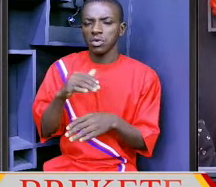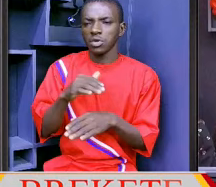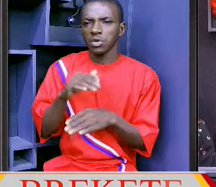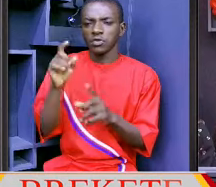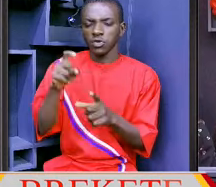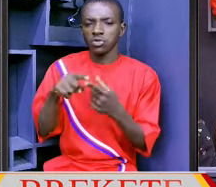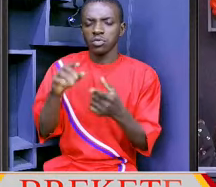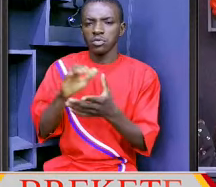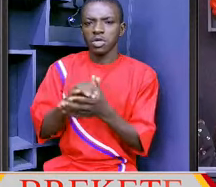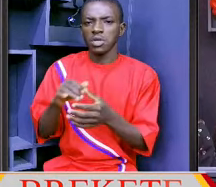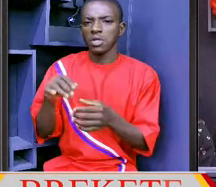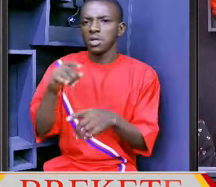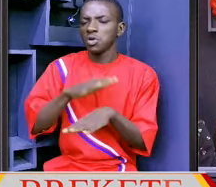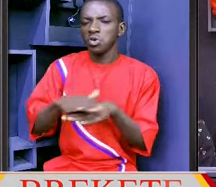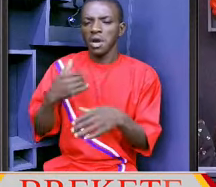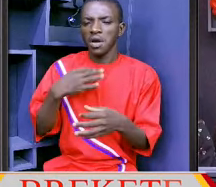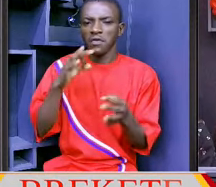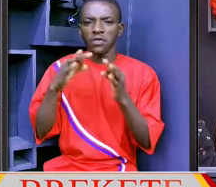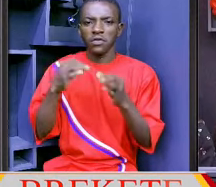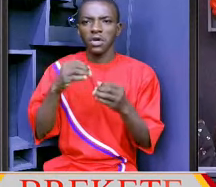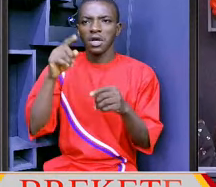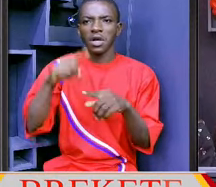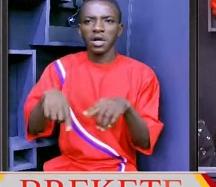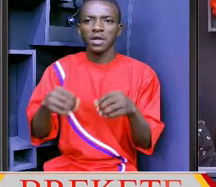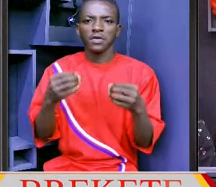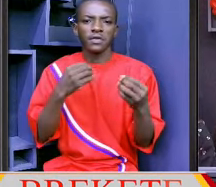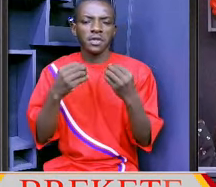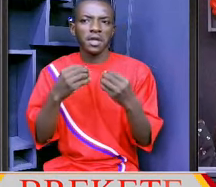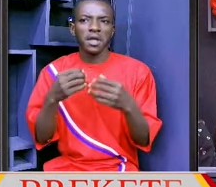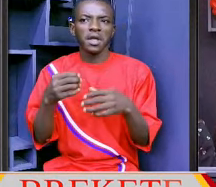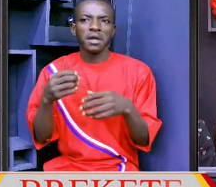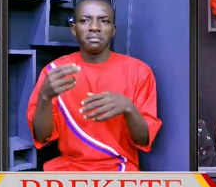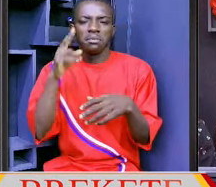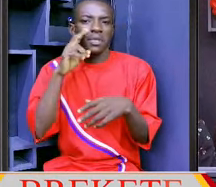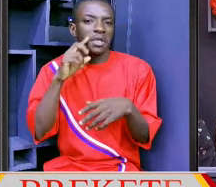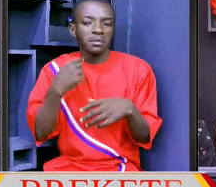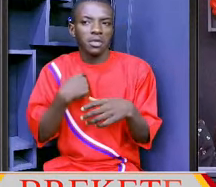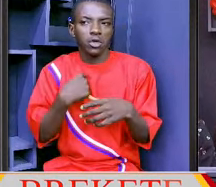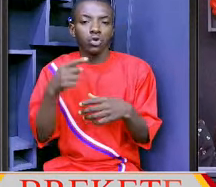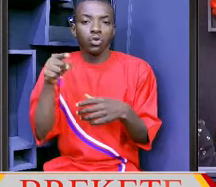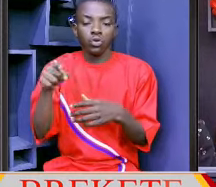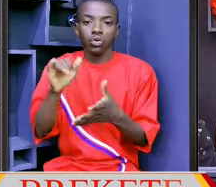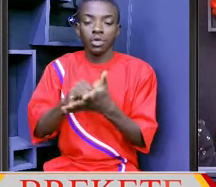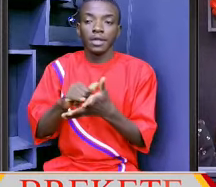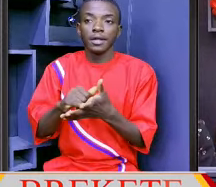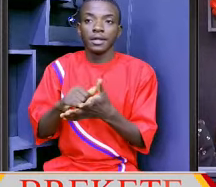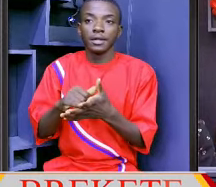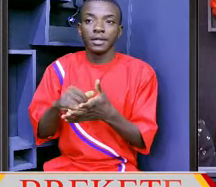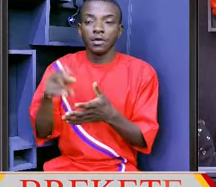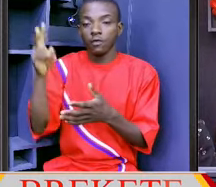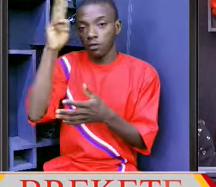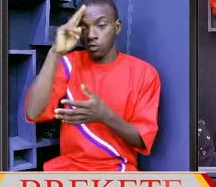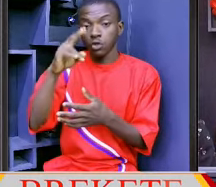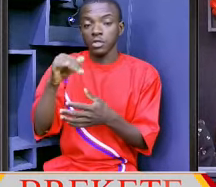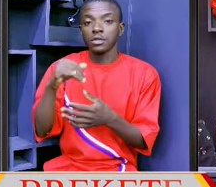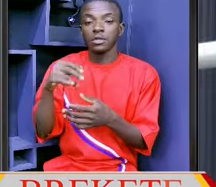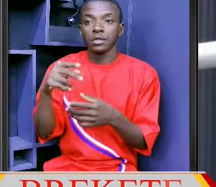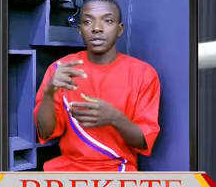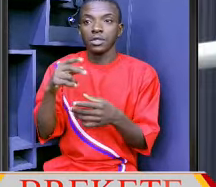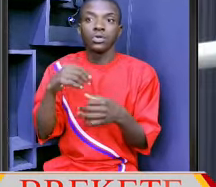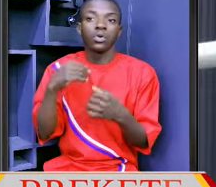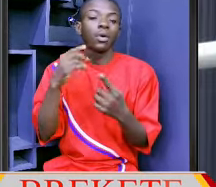day. I no fit feed them. I make una pity me now. Then you, where they foolish like I'm, you to go, come the